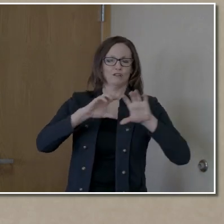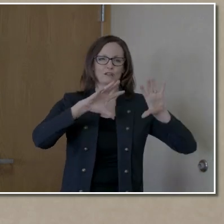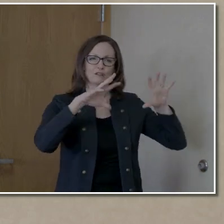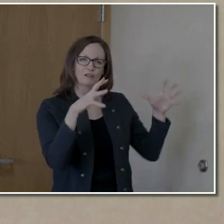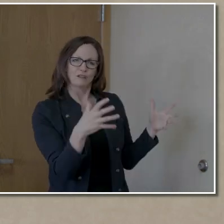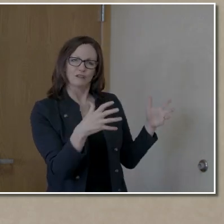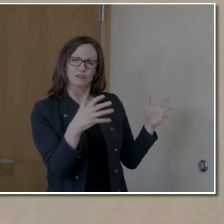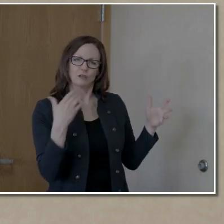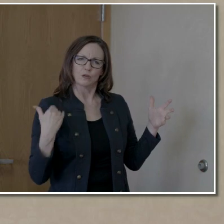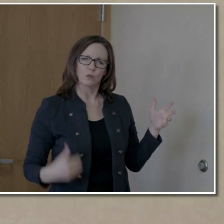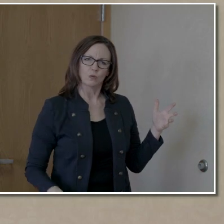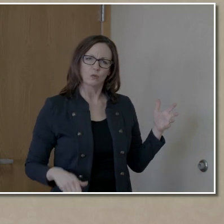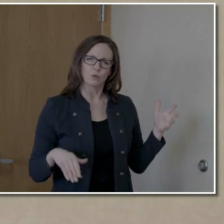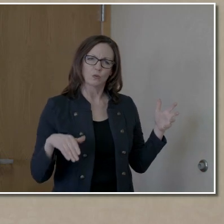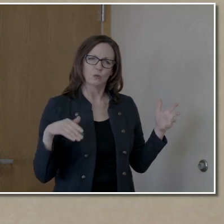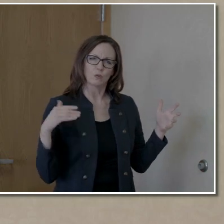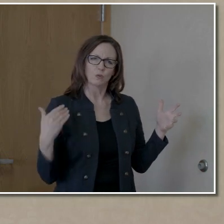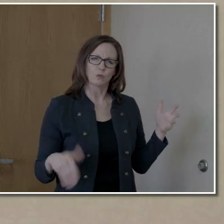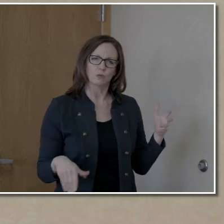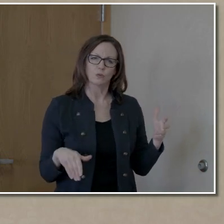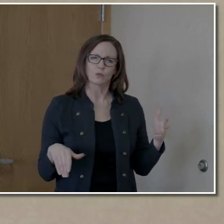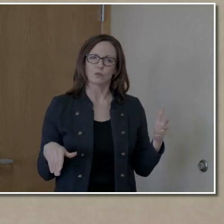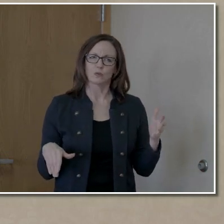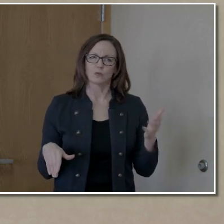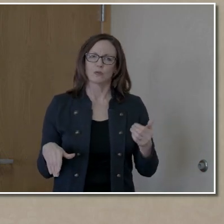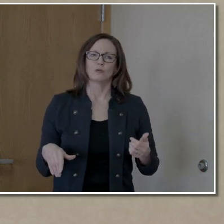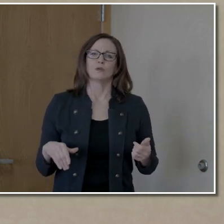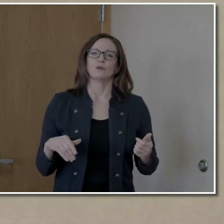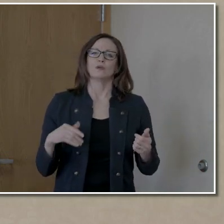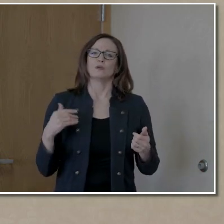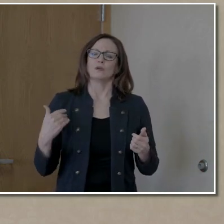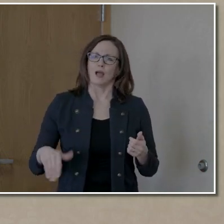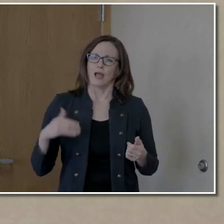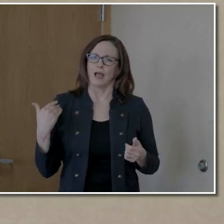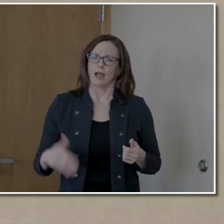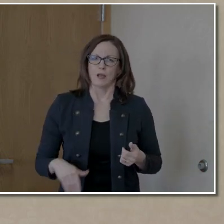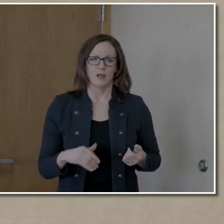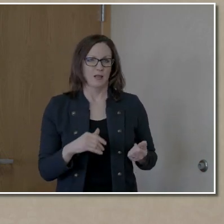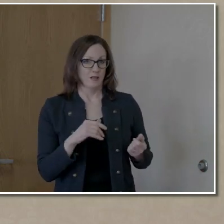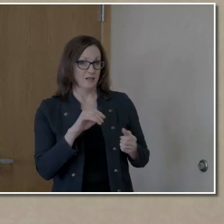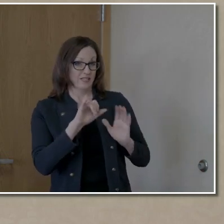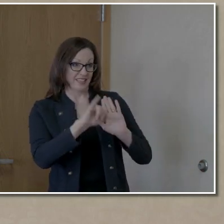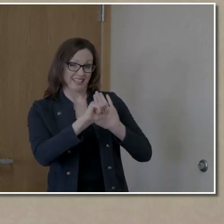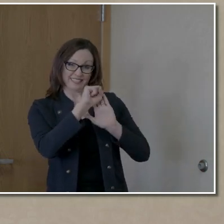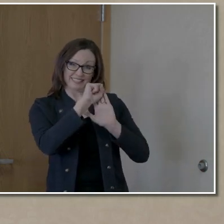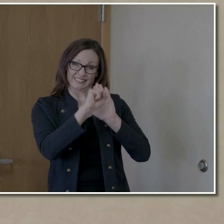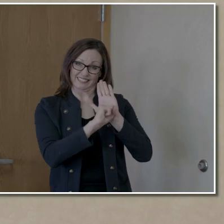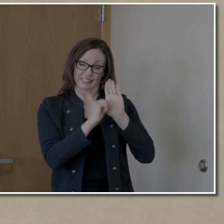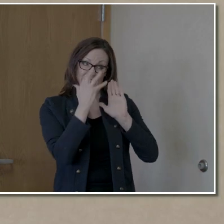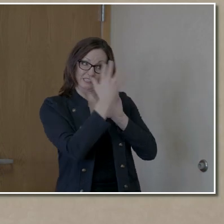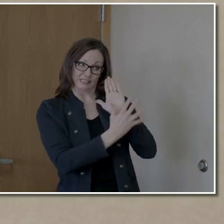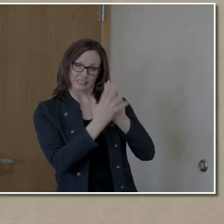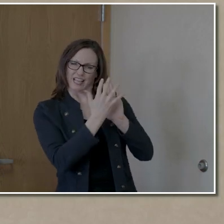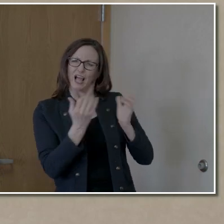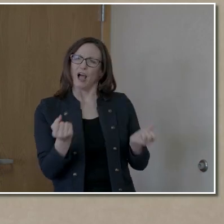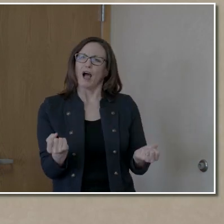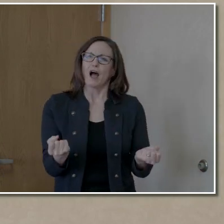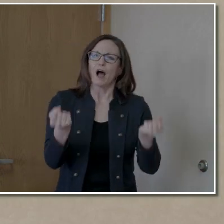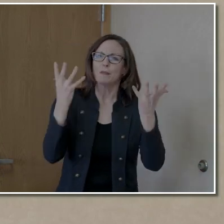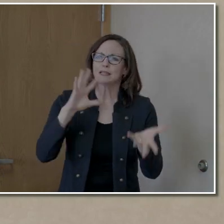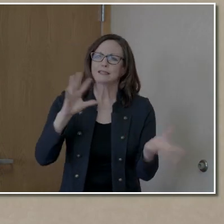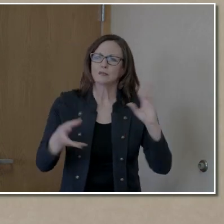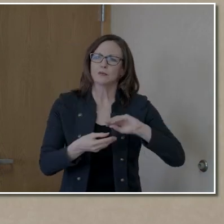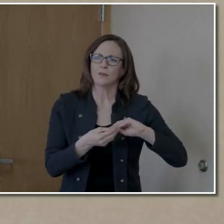comparatively few different places that they're going to. I guess, what is the current, I guess if you want to call it